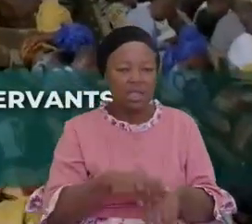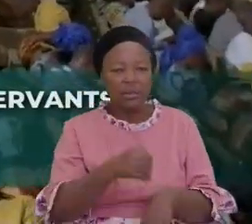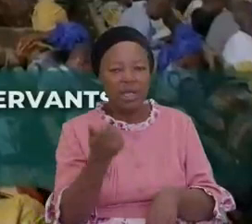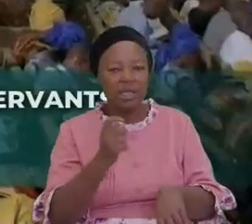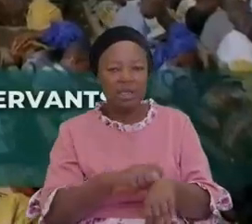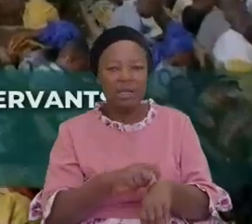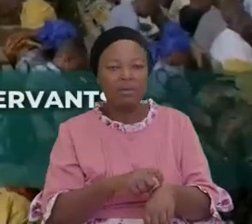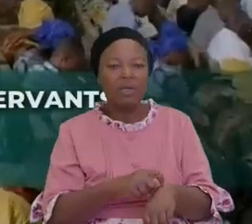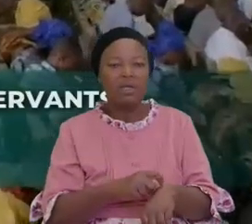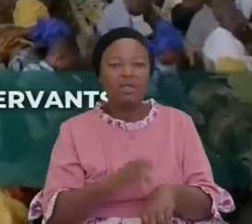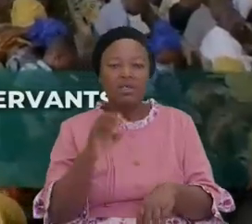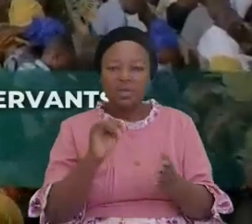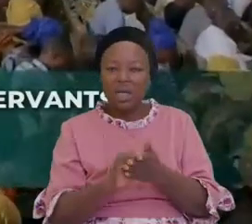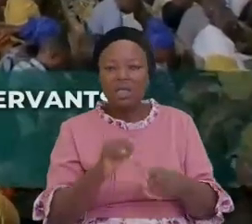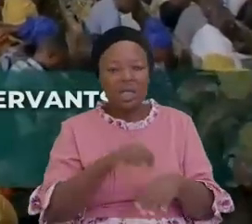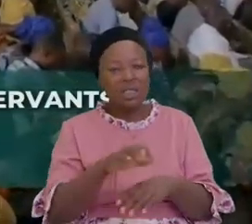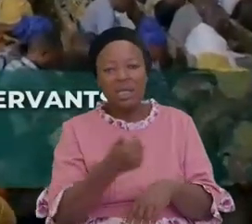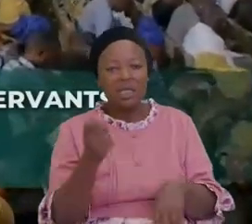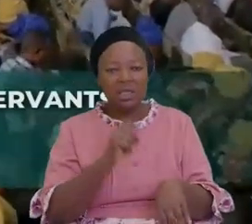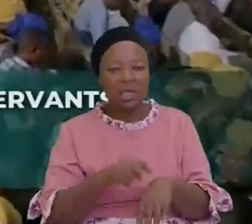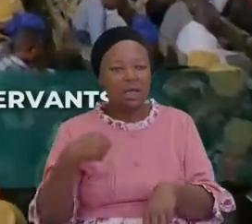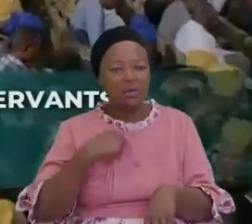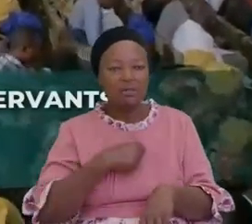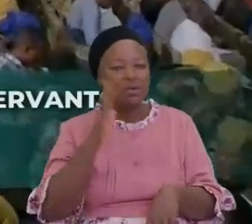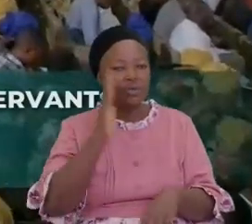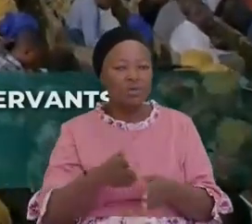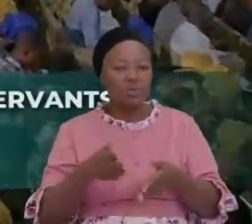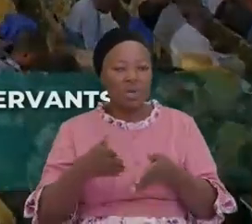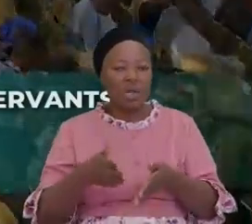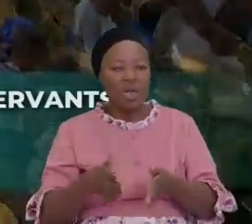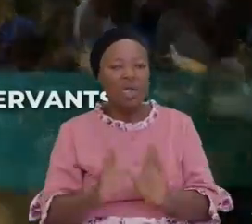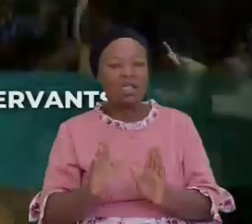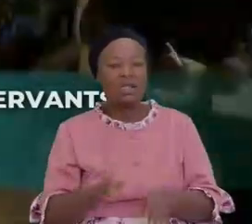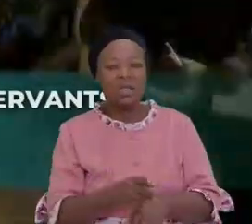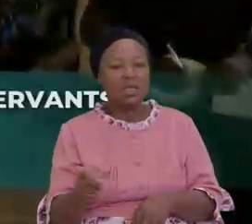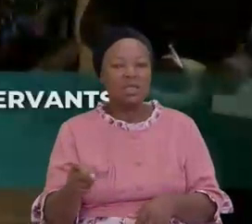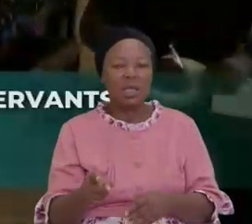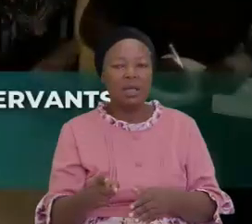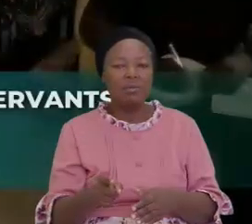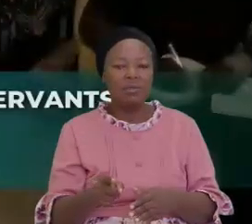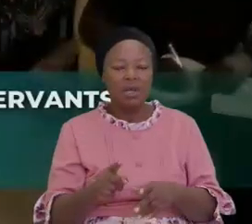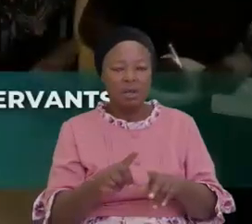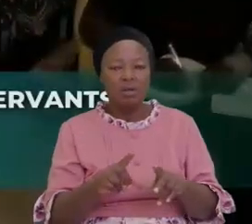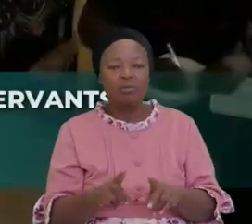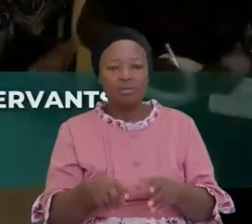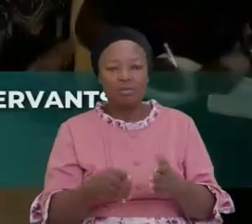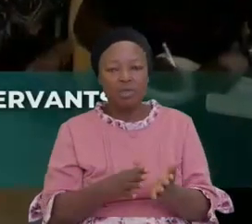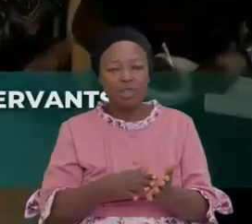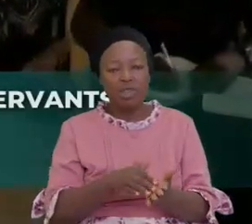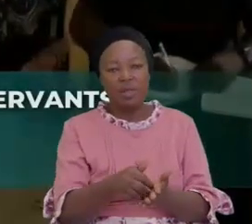any time, lest at any time we should let them sleep."